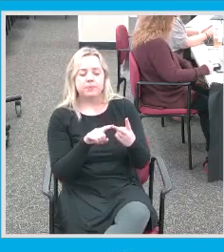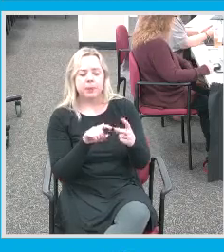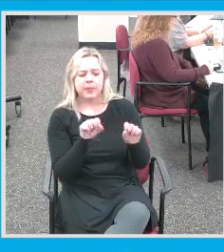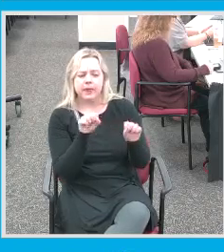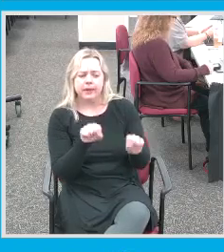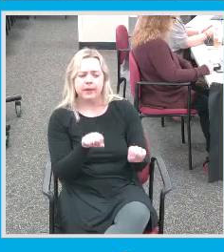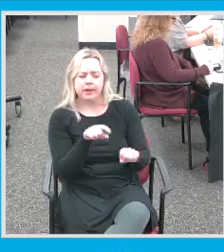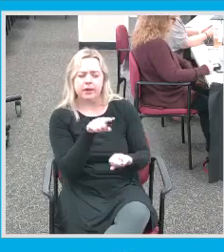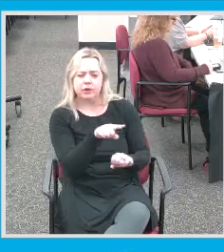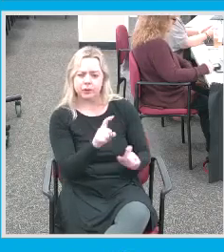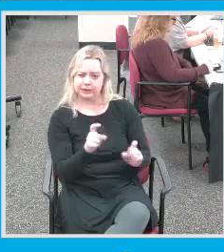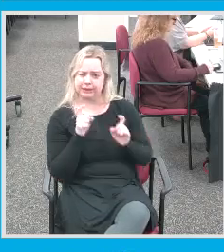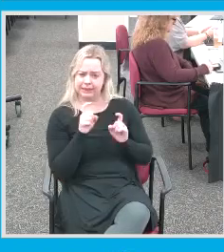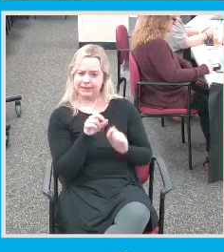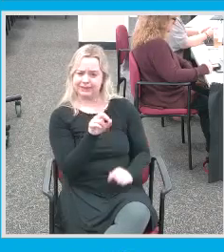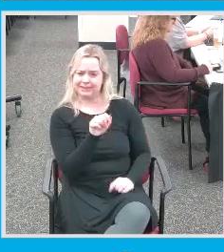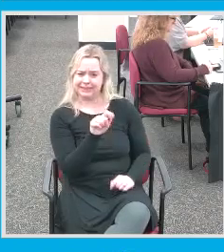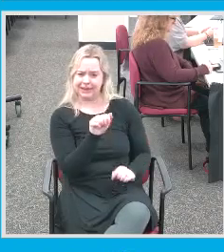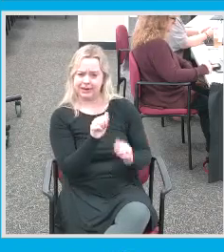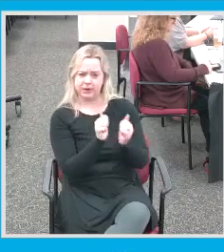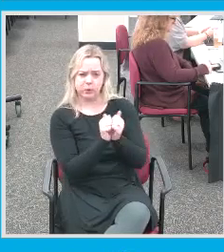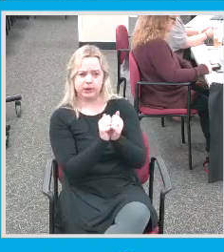Can you give data on that, please?